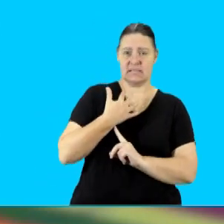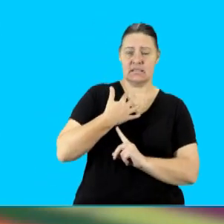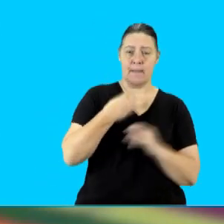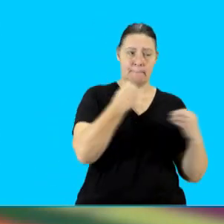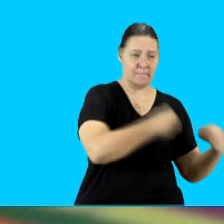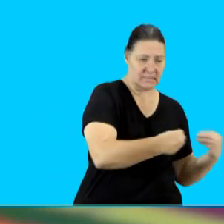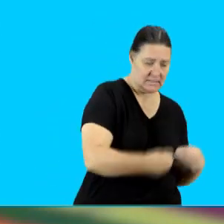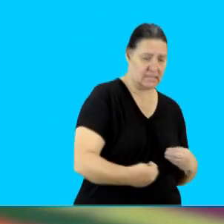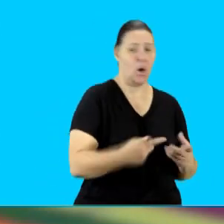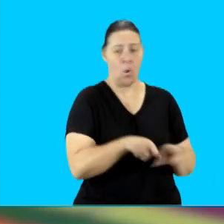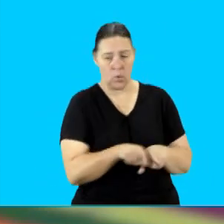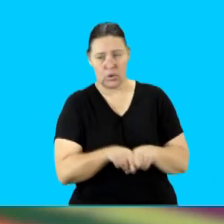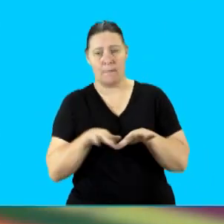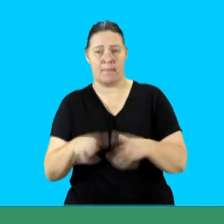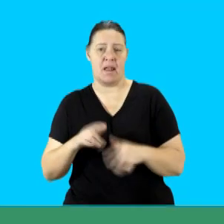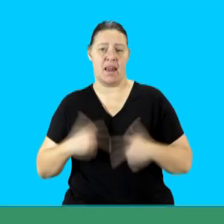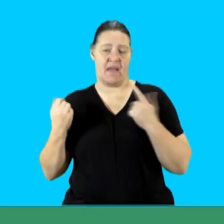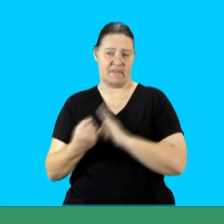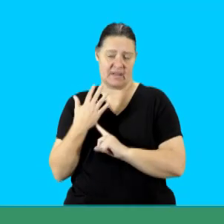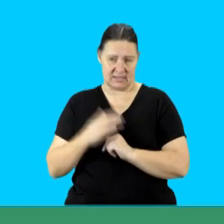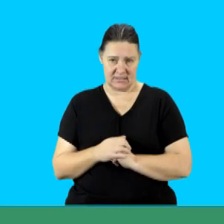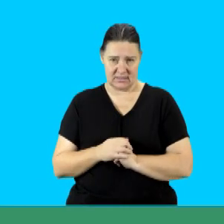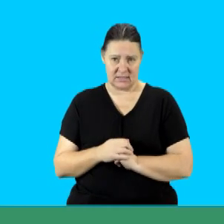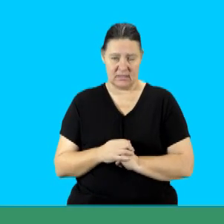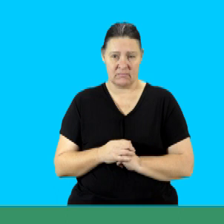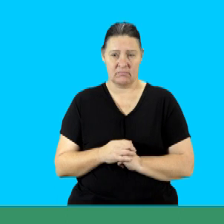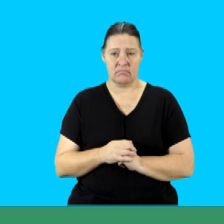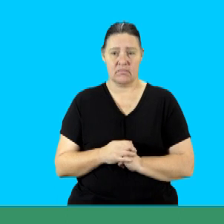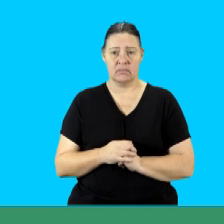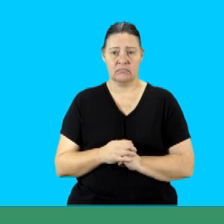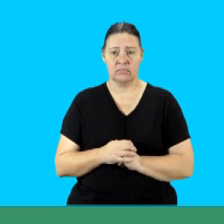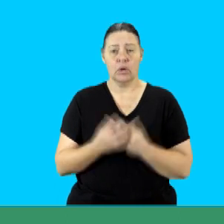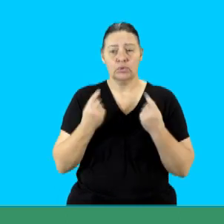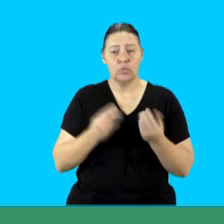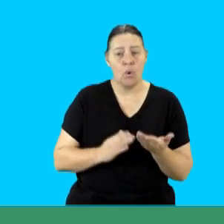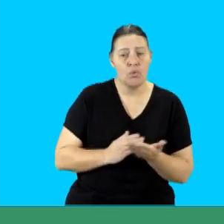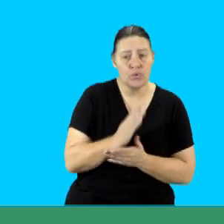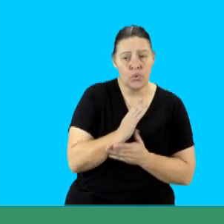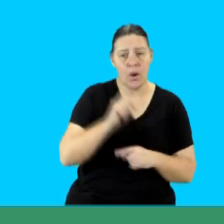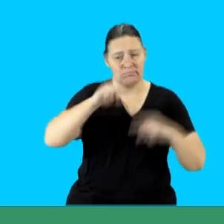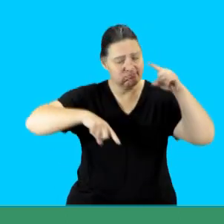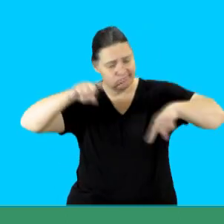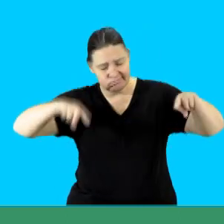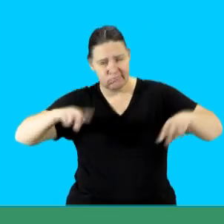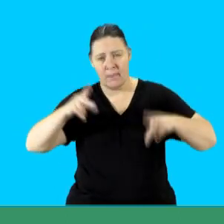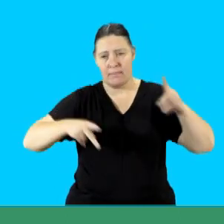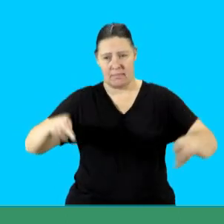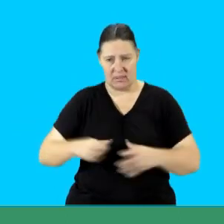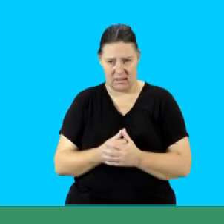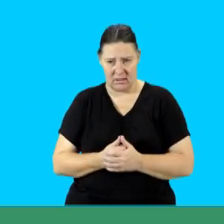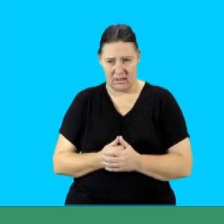and businesses as well. It is done by various people with similar motives, beliefs, or